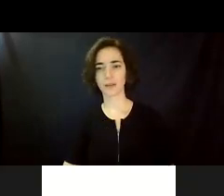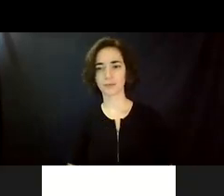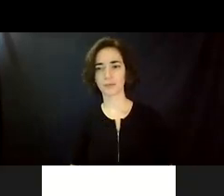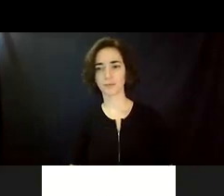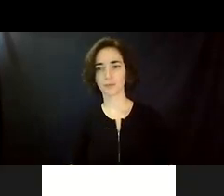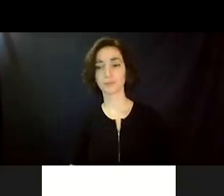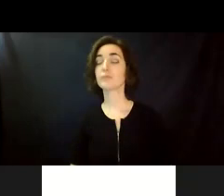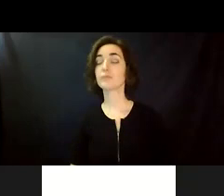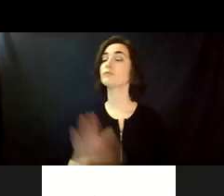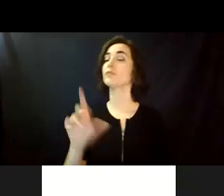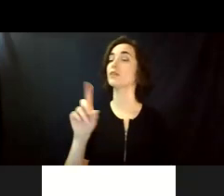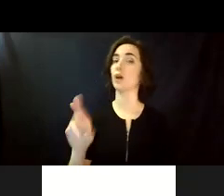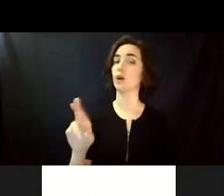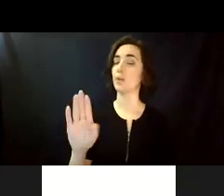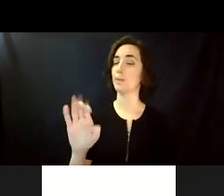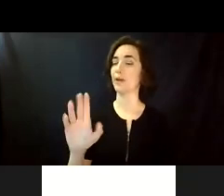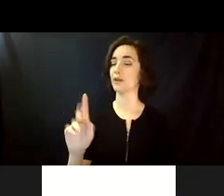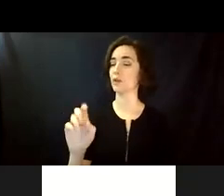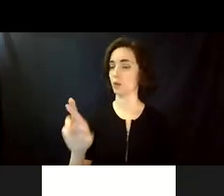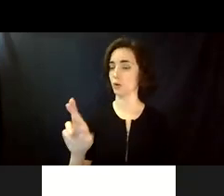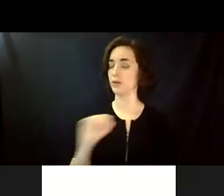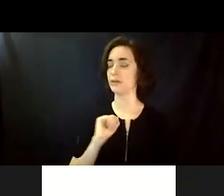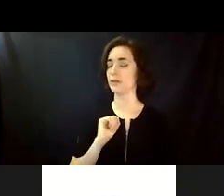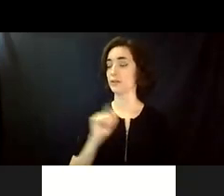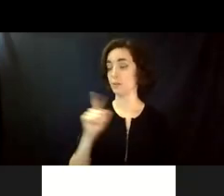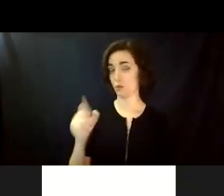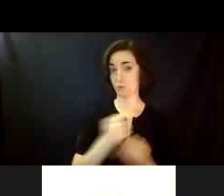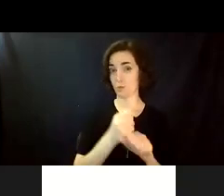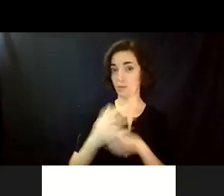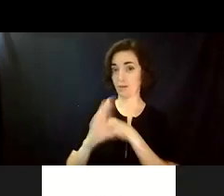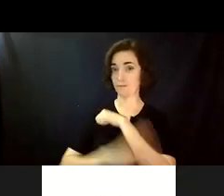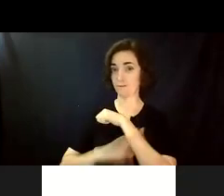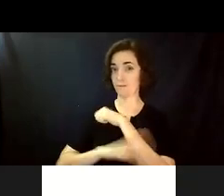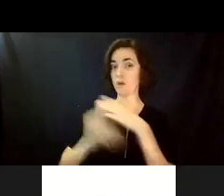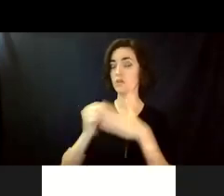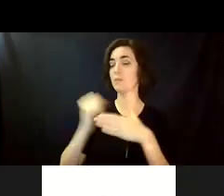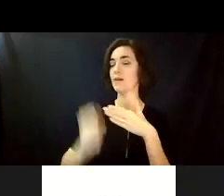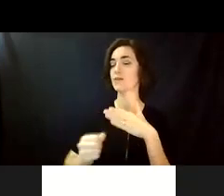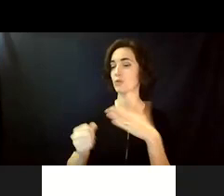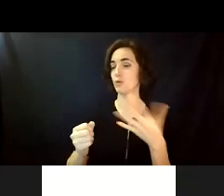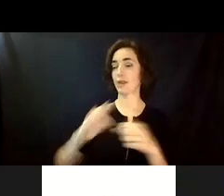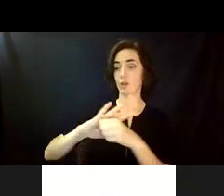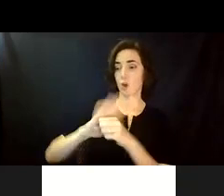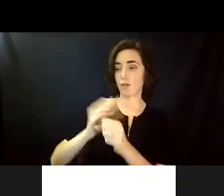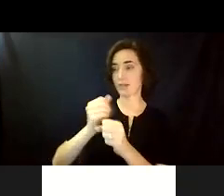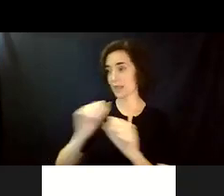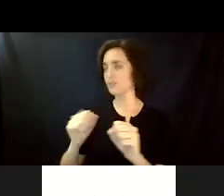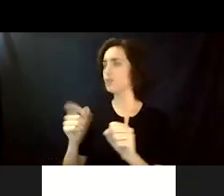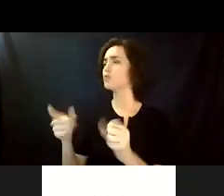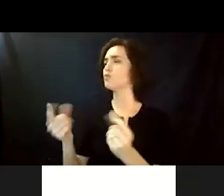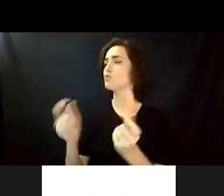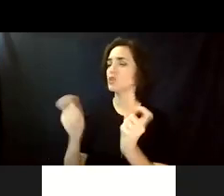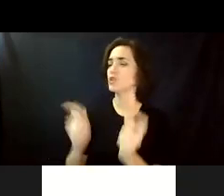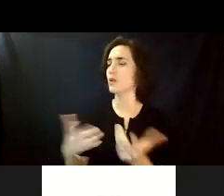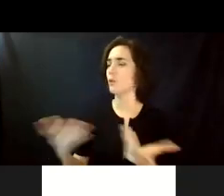Dr. Beckers, what adjustments are you making in preparation for the fall semester and COVID safety precautions? Well,